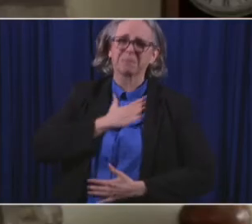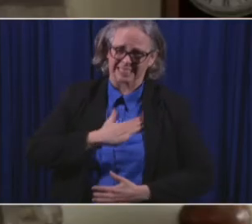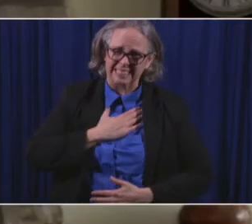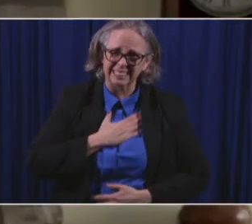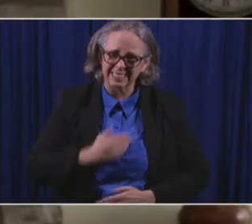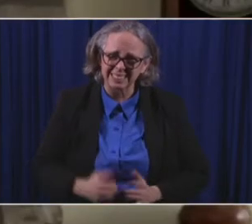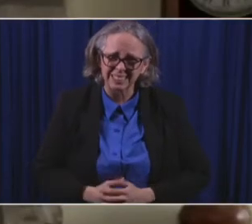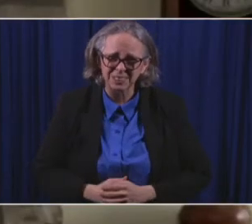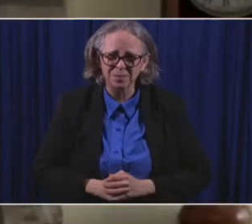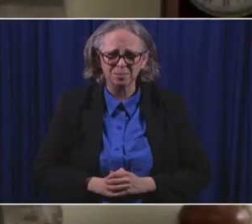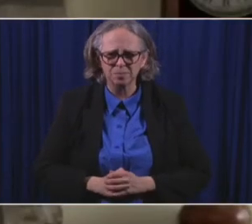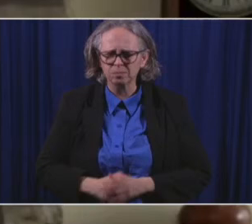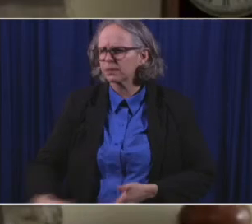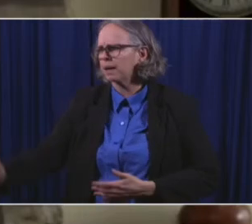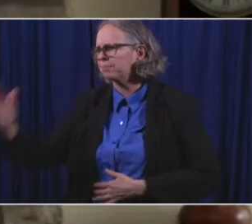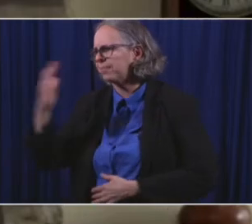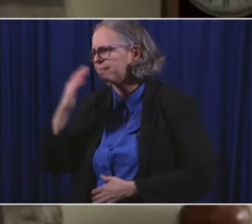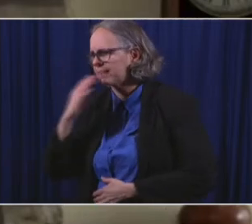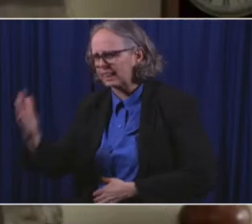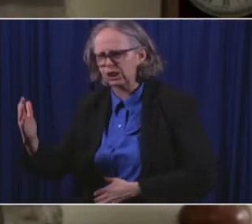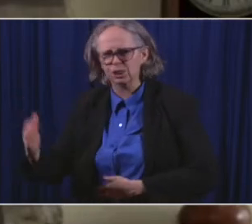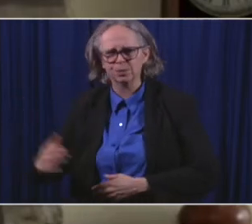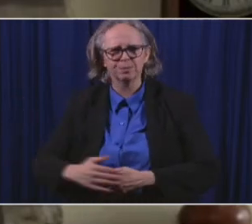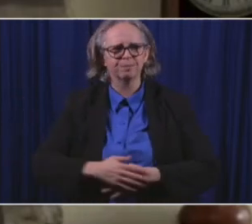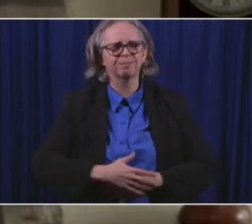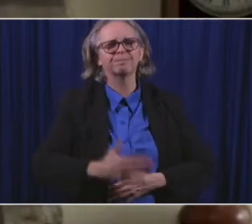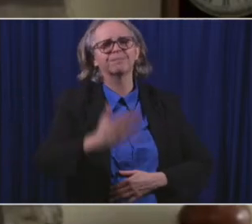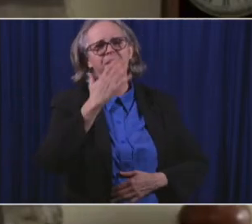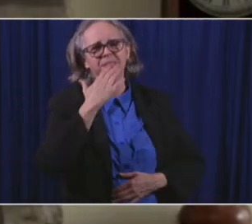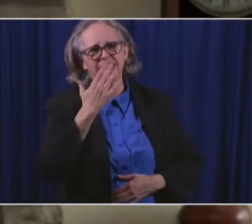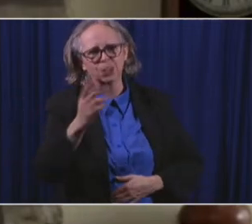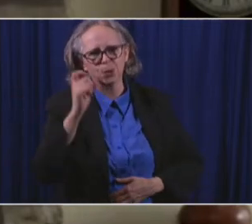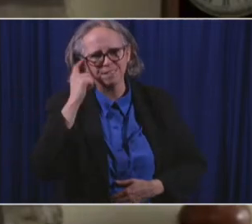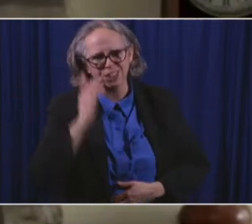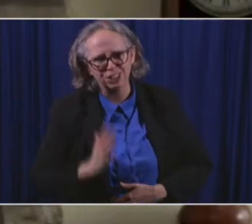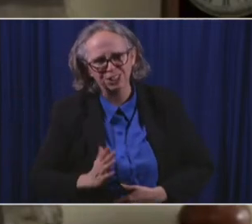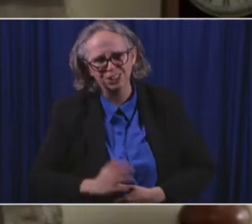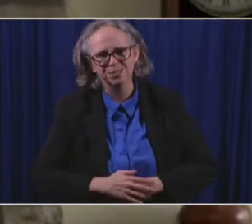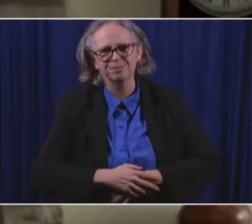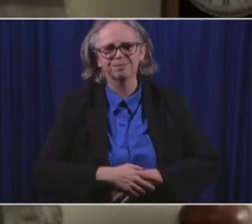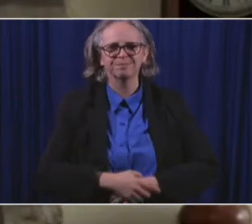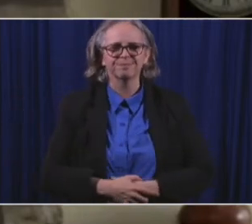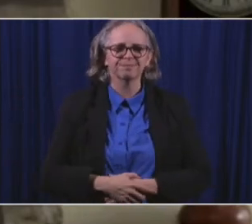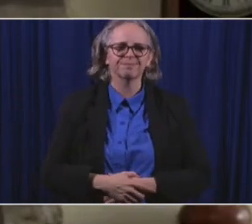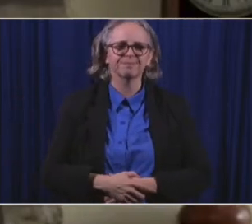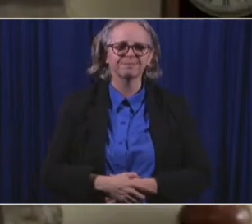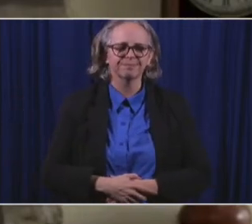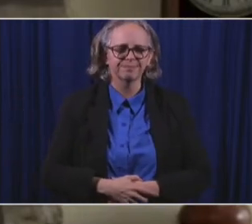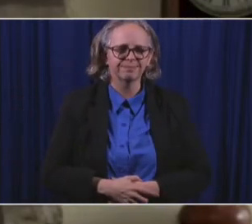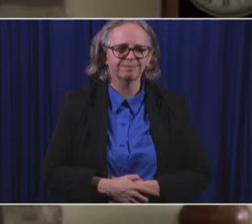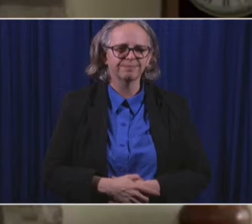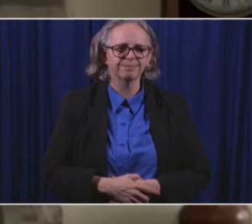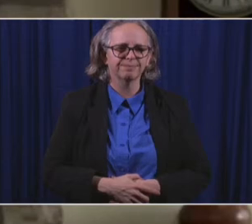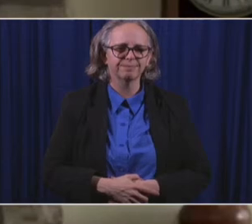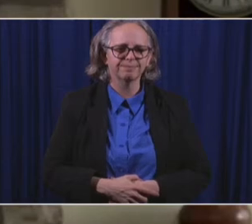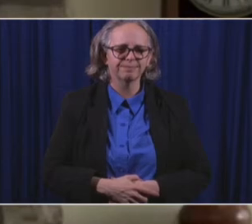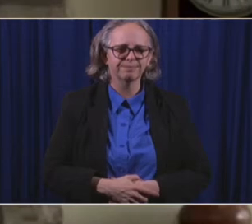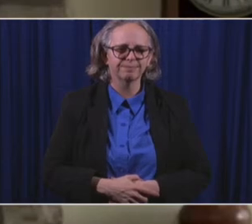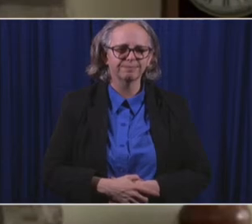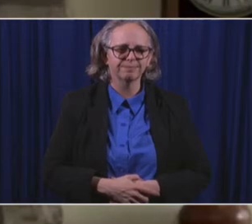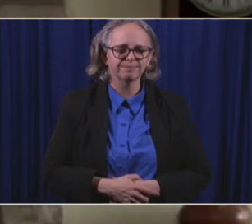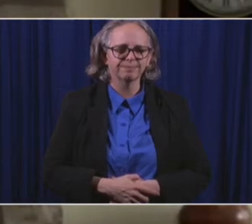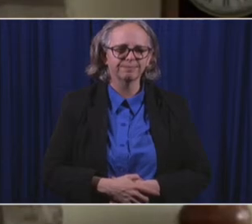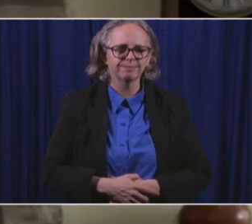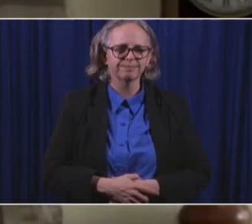We appreciate it. Thank you. Thank you for the message. Thanks for what you do. We appreciate it very much. Thank you.